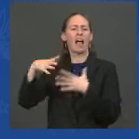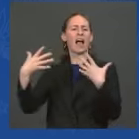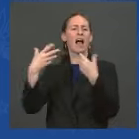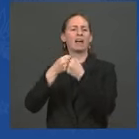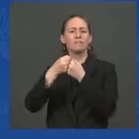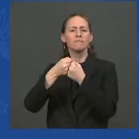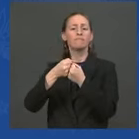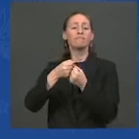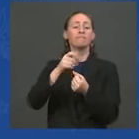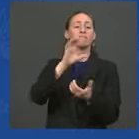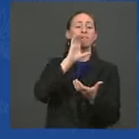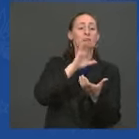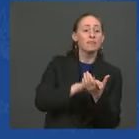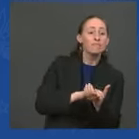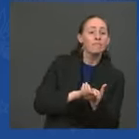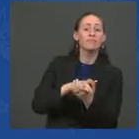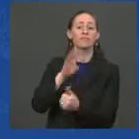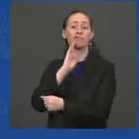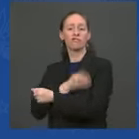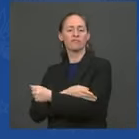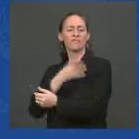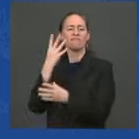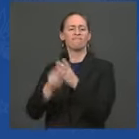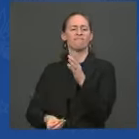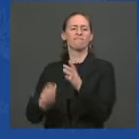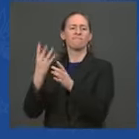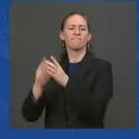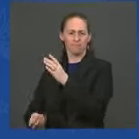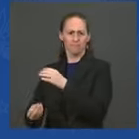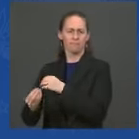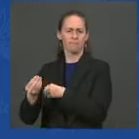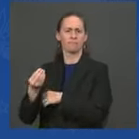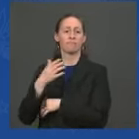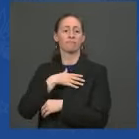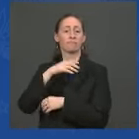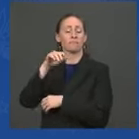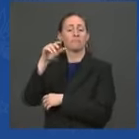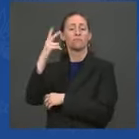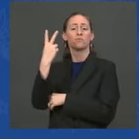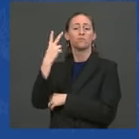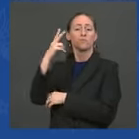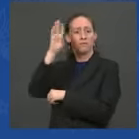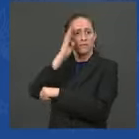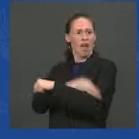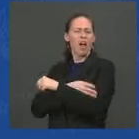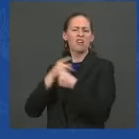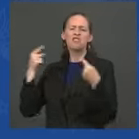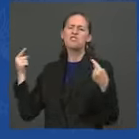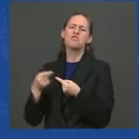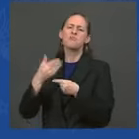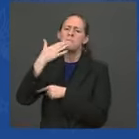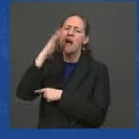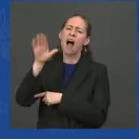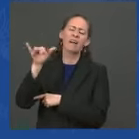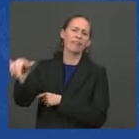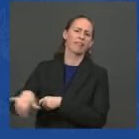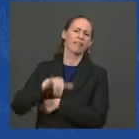boys, Bo and Hunter, were very badly injured and hospitalized for a long time. And so